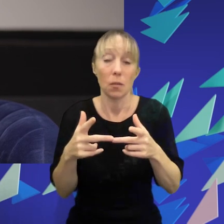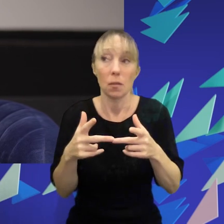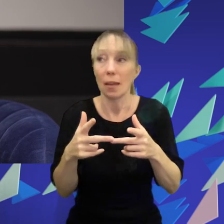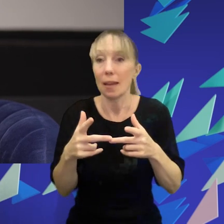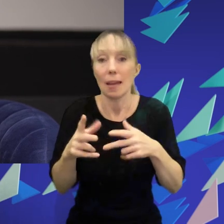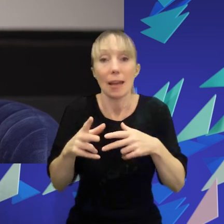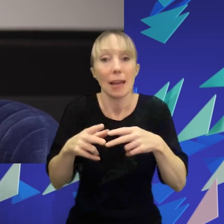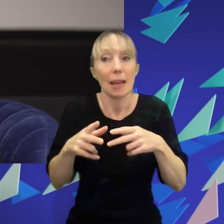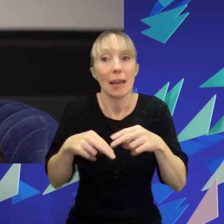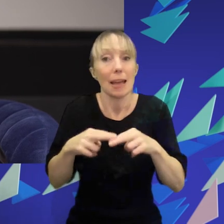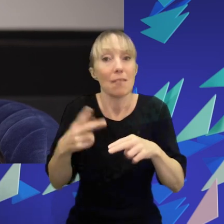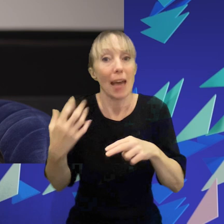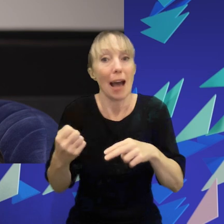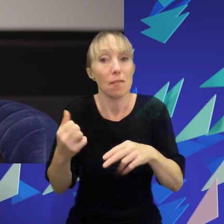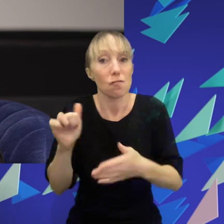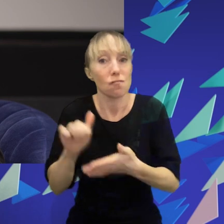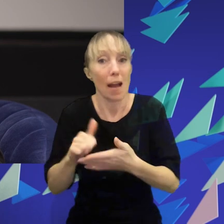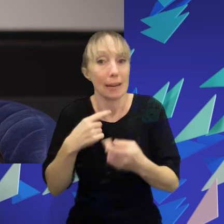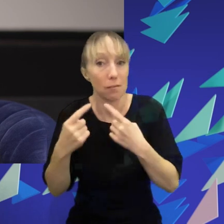overwhelm actors easily, you know,